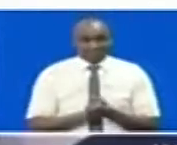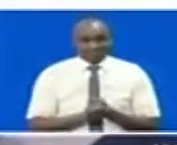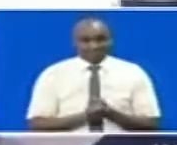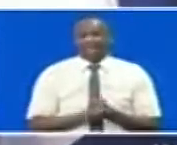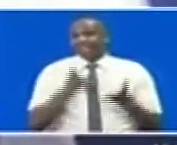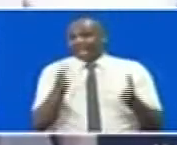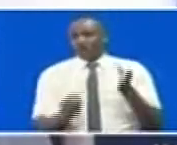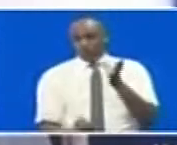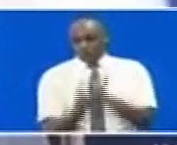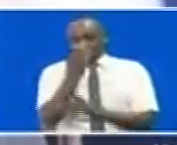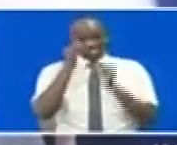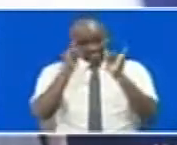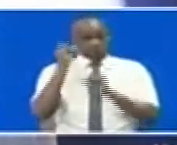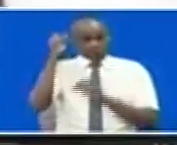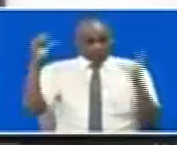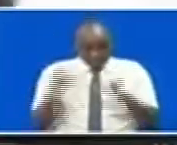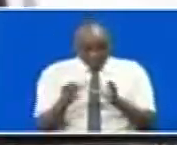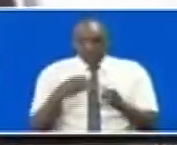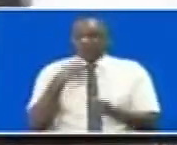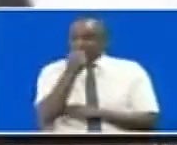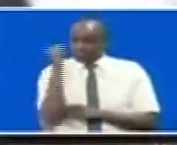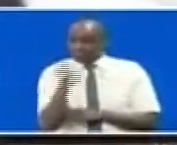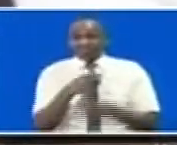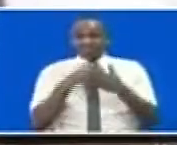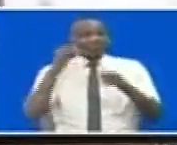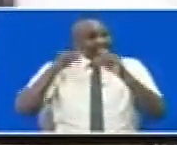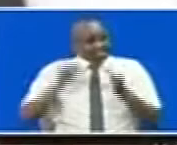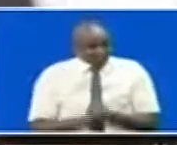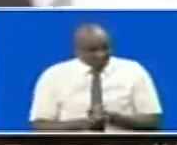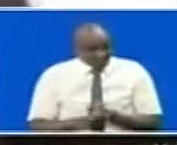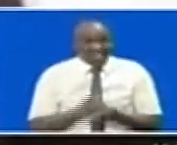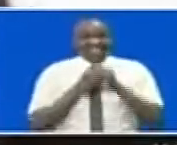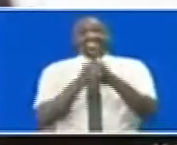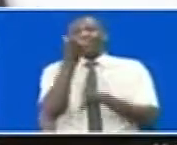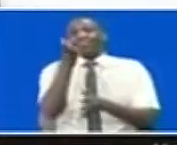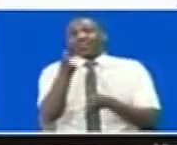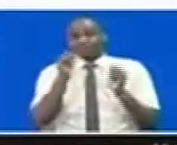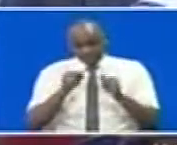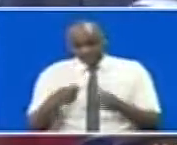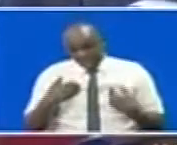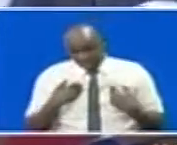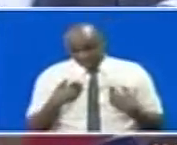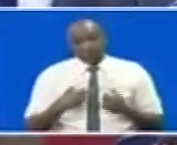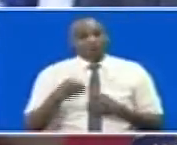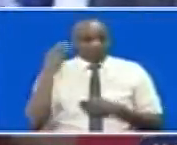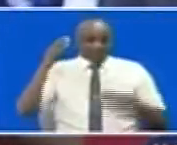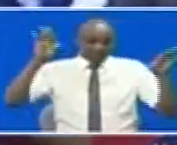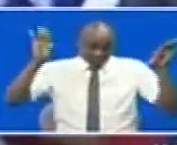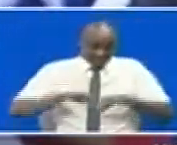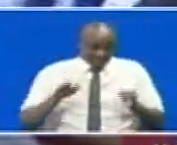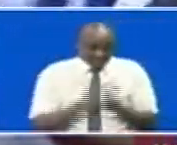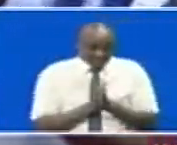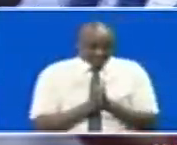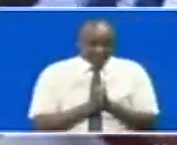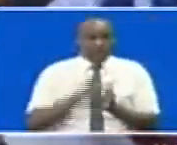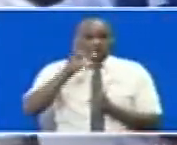The launch of the new party comes barely 5 months to the elections. Among the leaders aligned to the party are former Rift Valley Provincial Commissioner